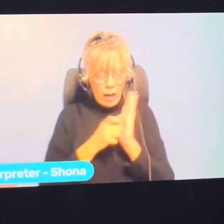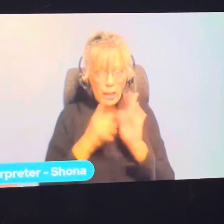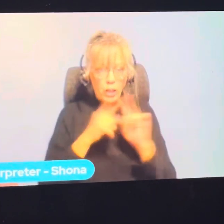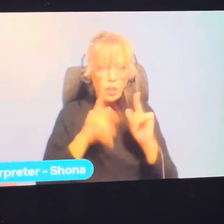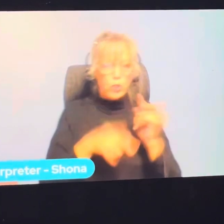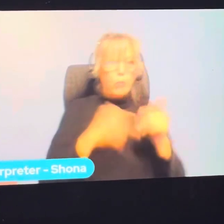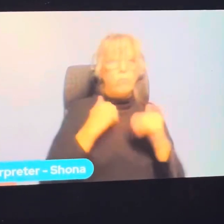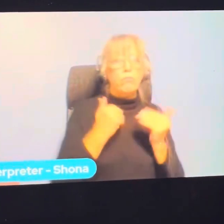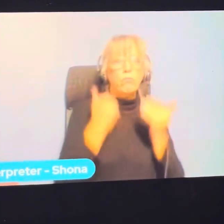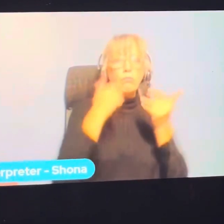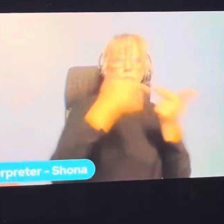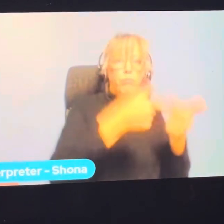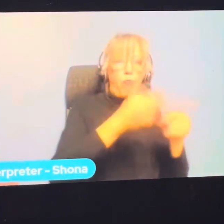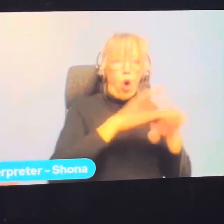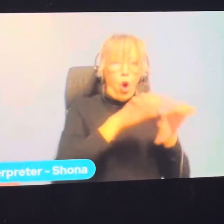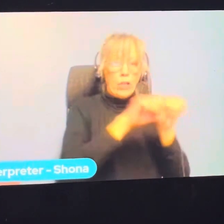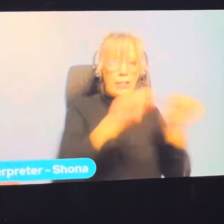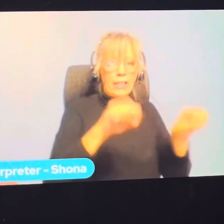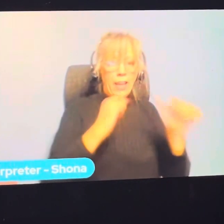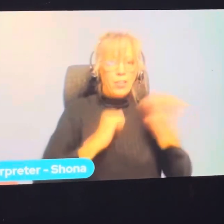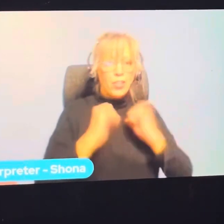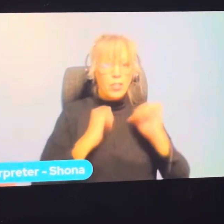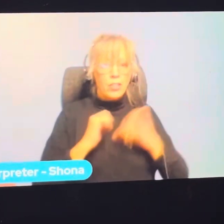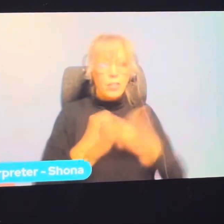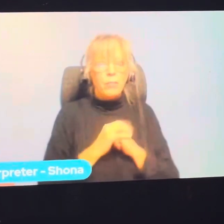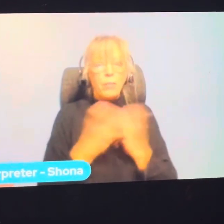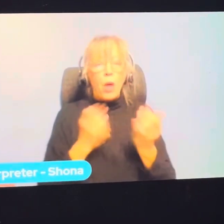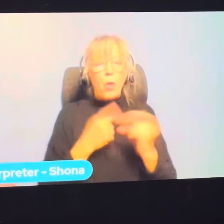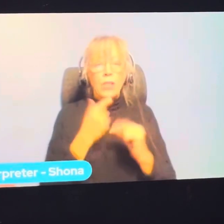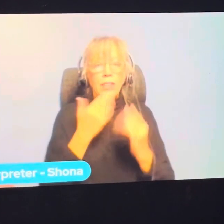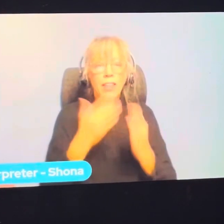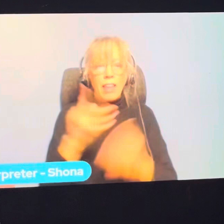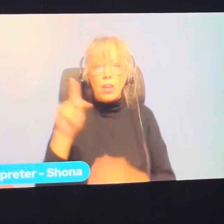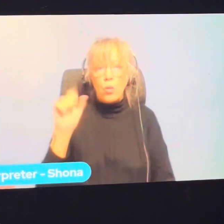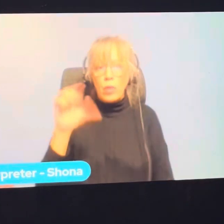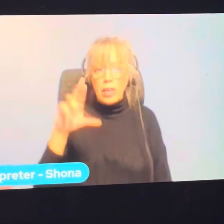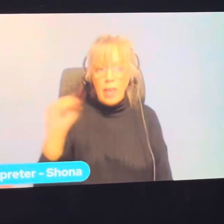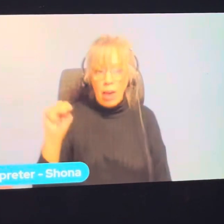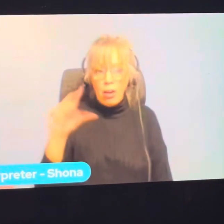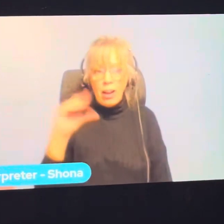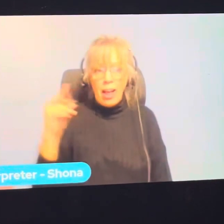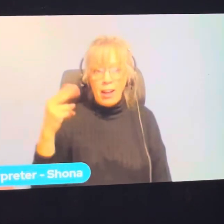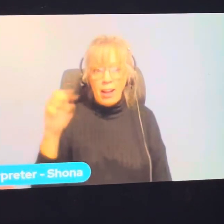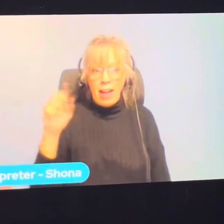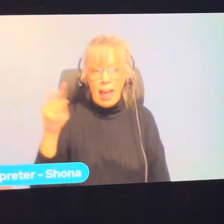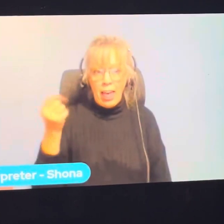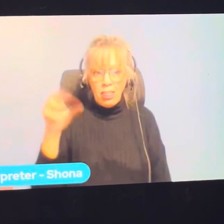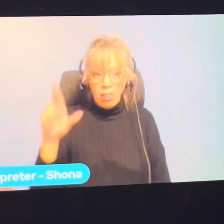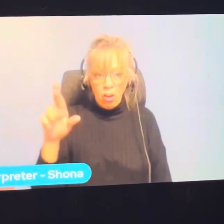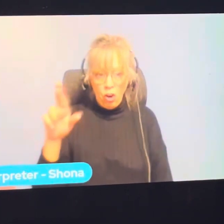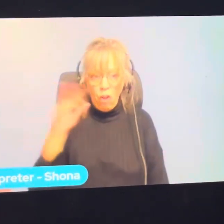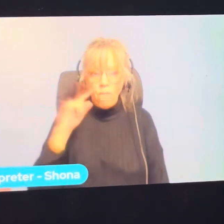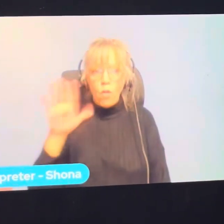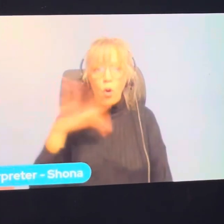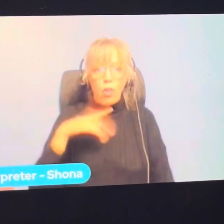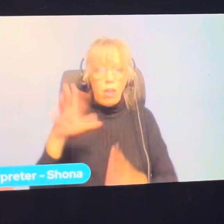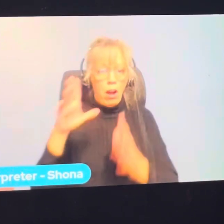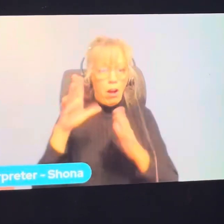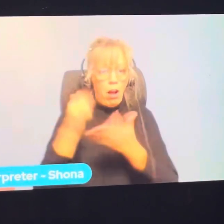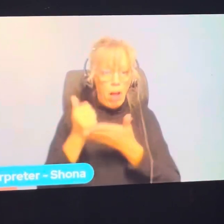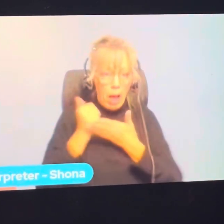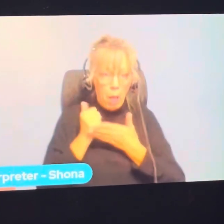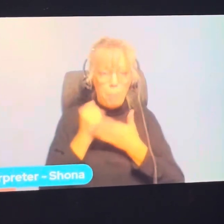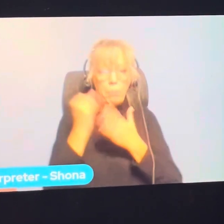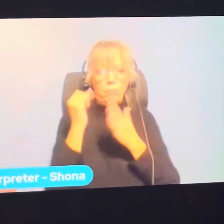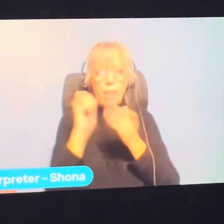to thank Karen Simpson and Heather Brimstone for all their work in helping me with editing. And